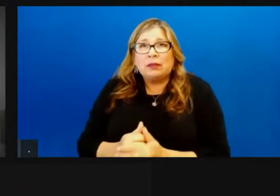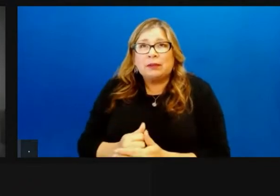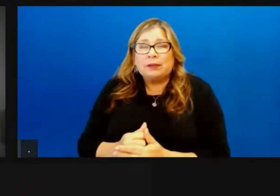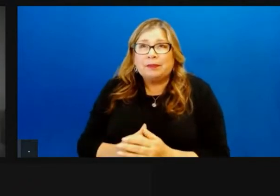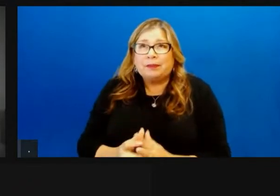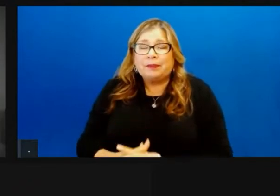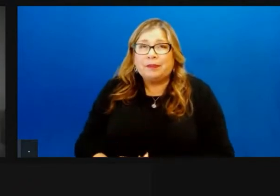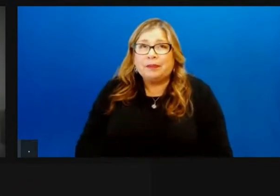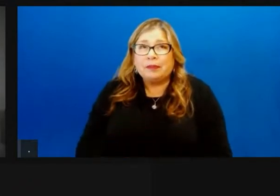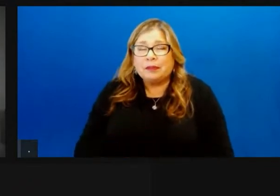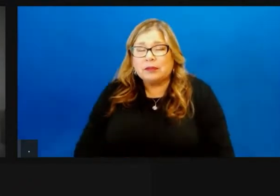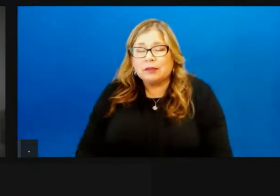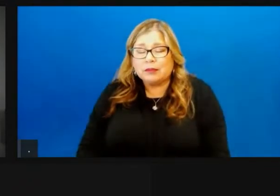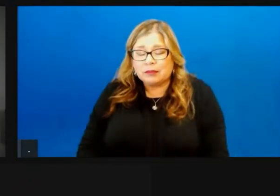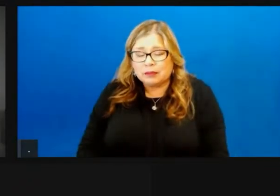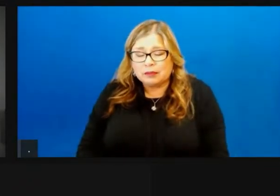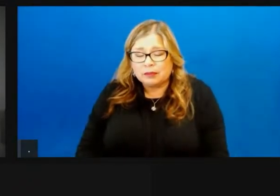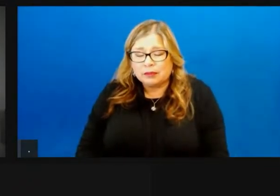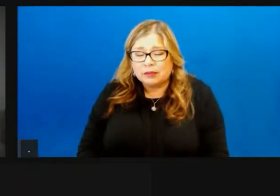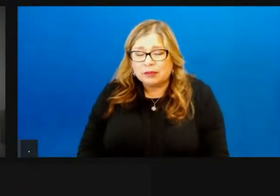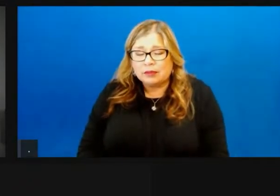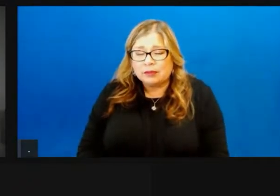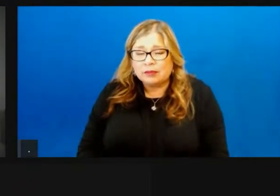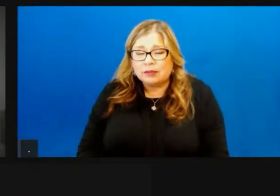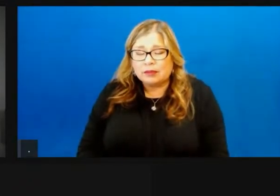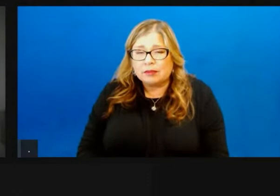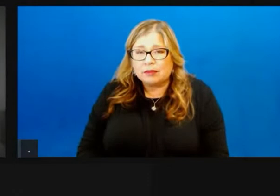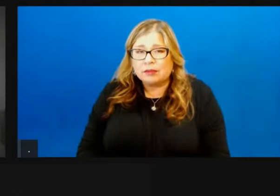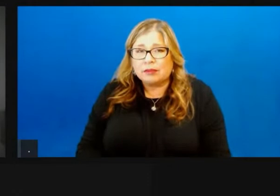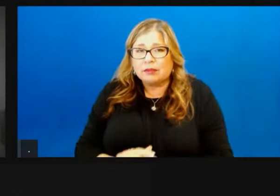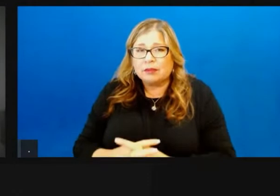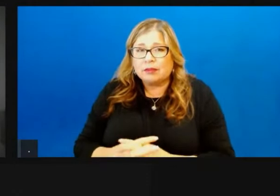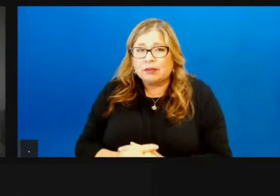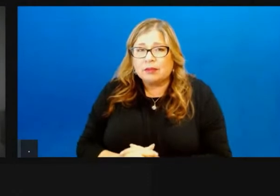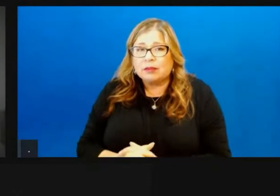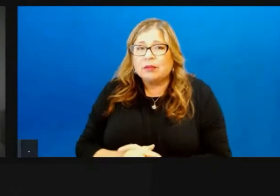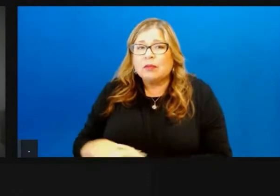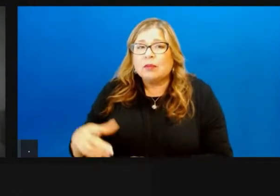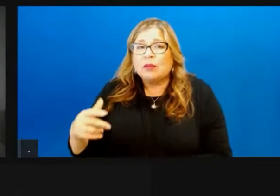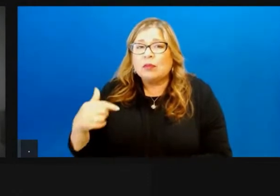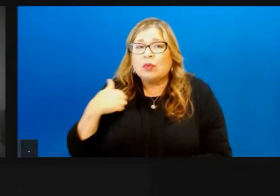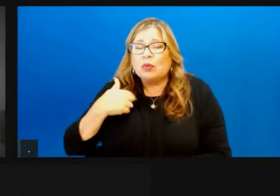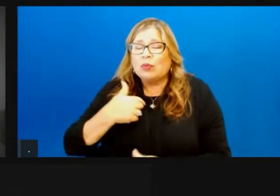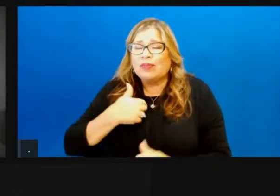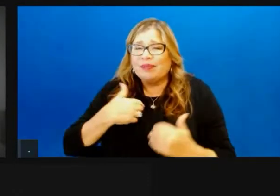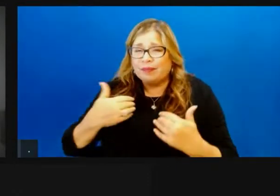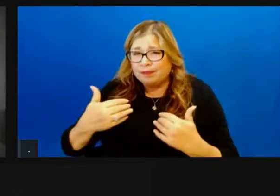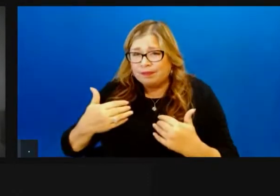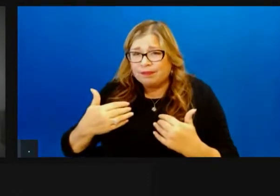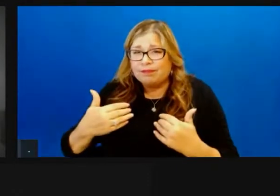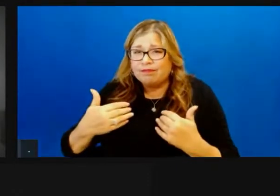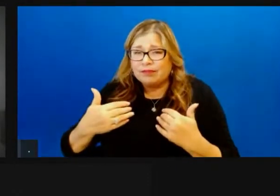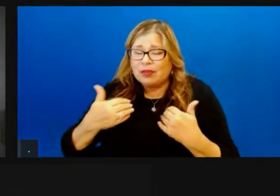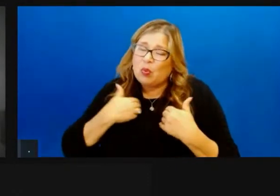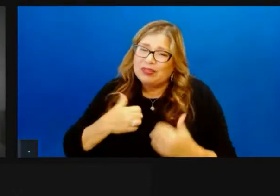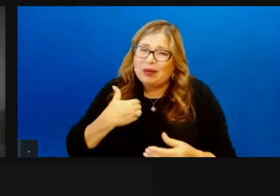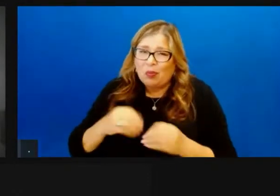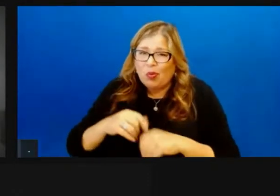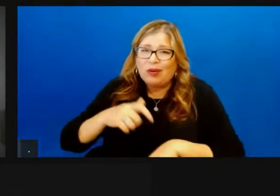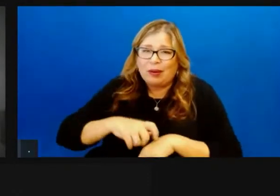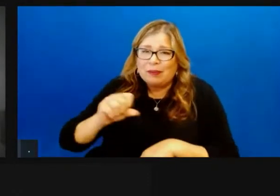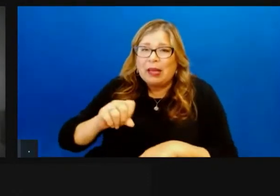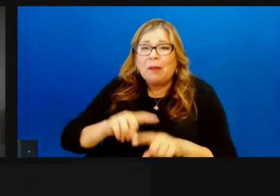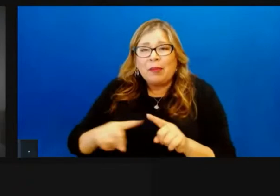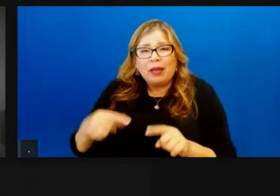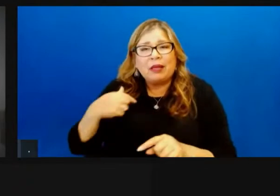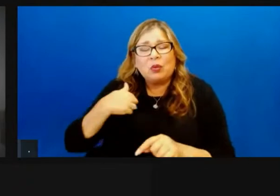as much time as I would like, but certainly a lot of time to look and see what we've done. Look and see all of the